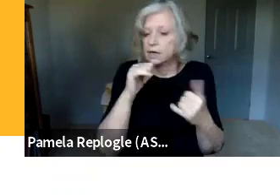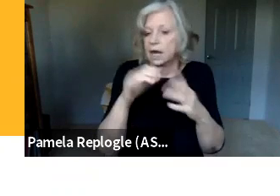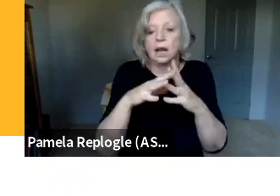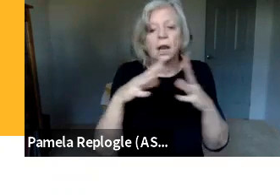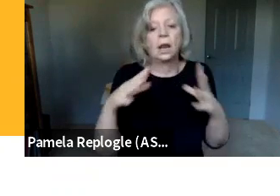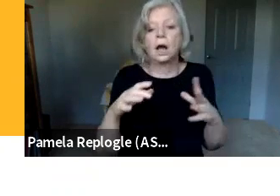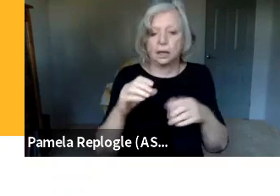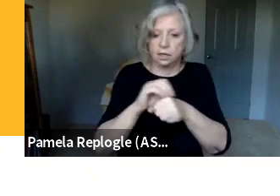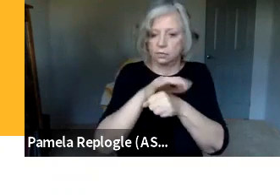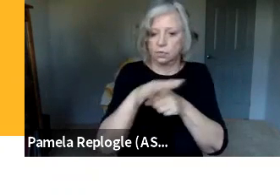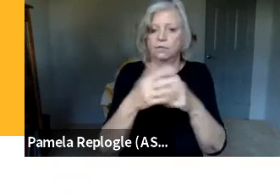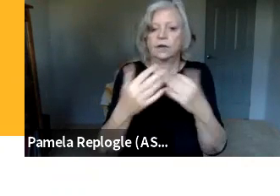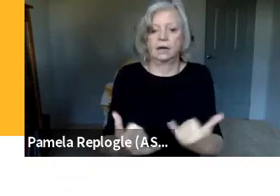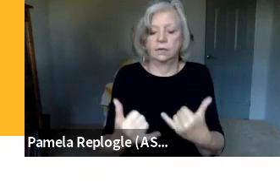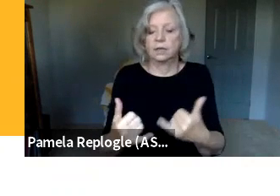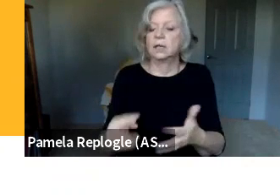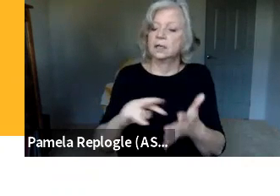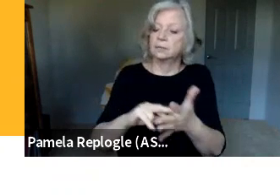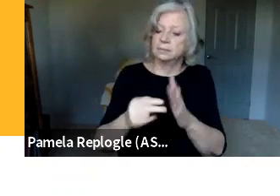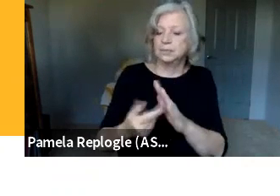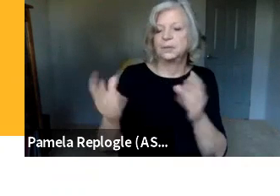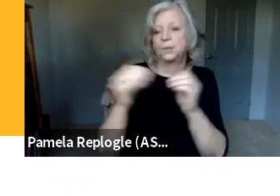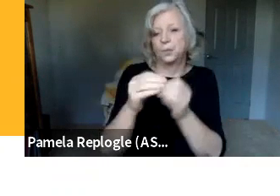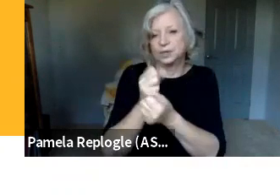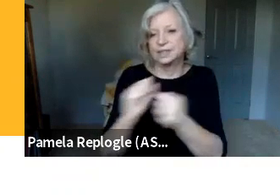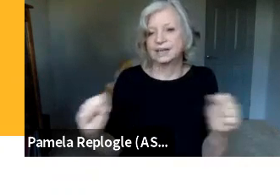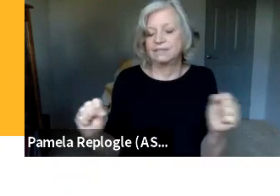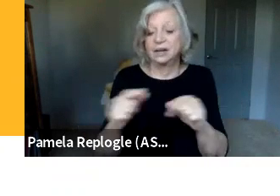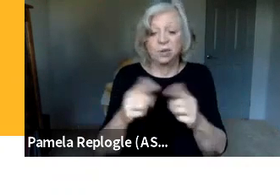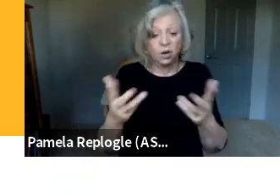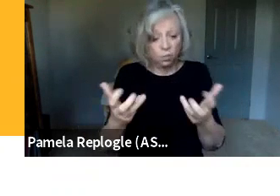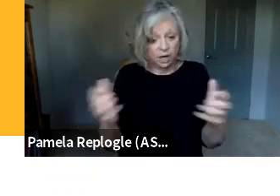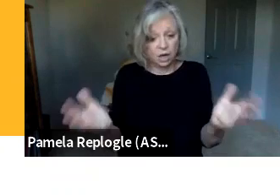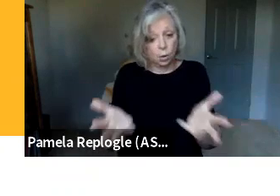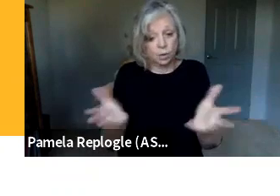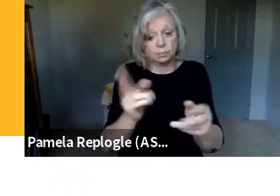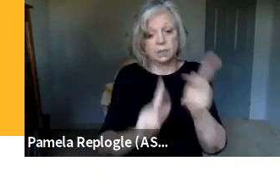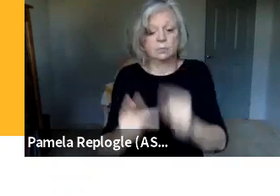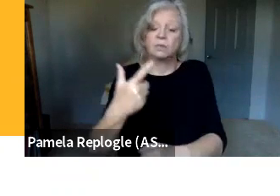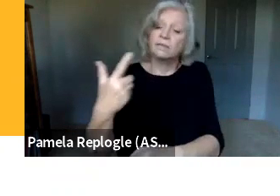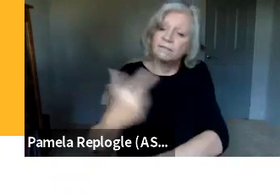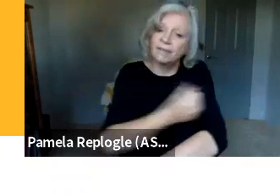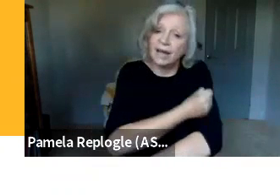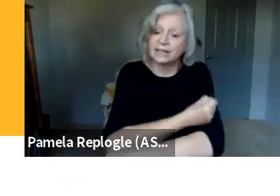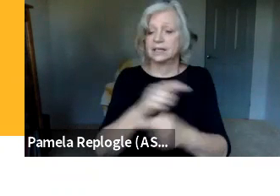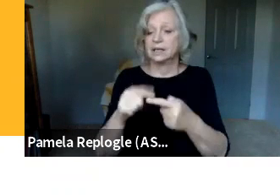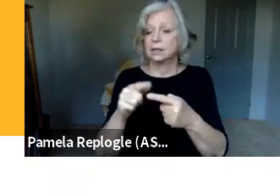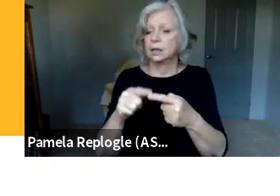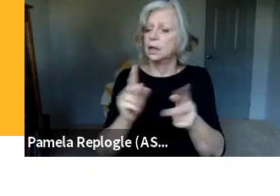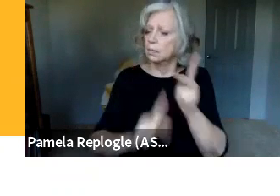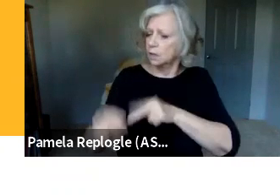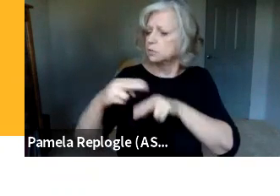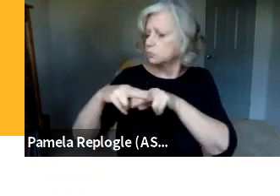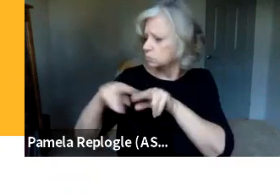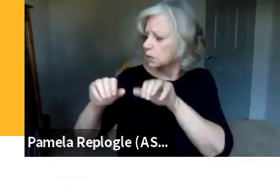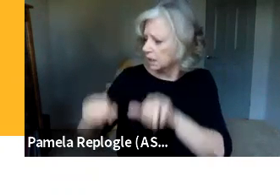that also makes it safe. So I do encourage people to get vaccinated and to use public transportation if that's